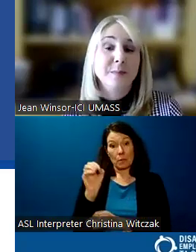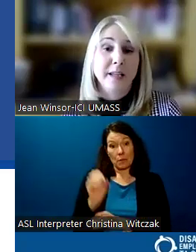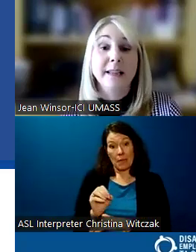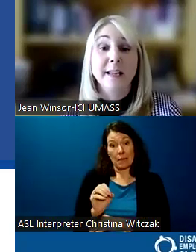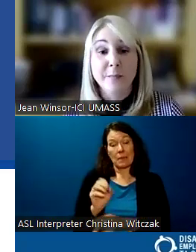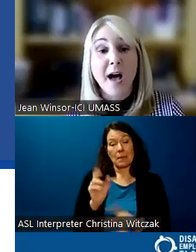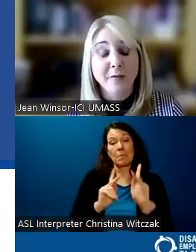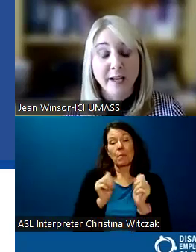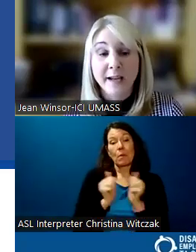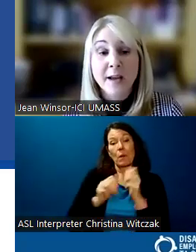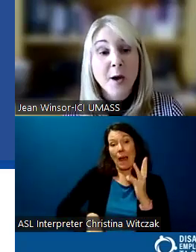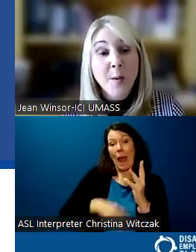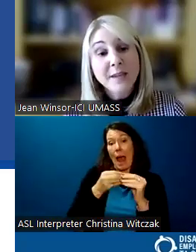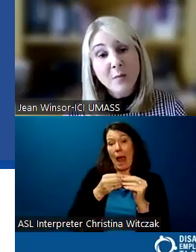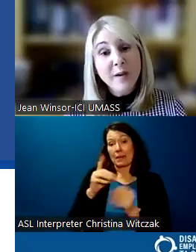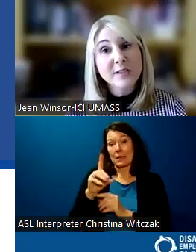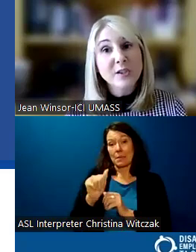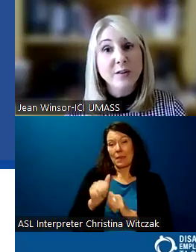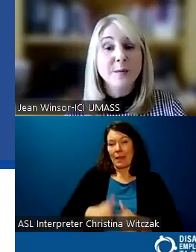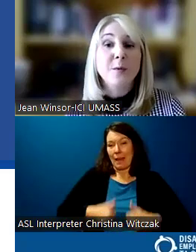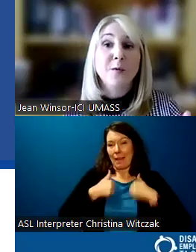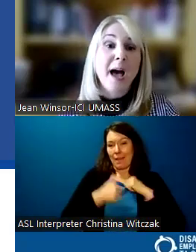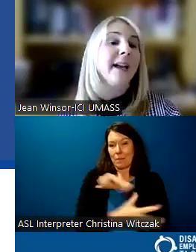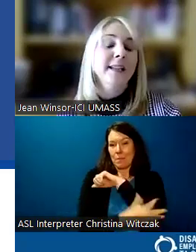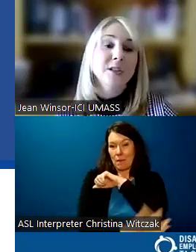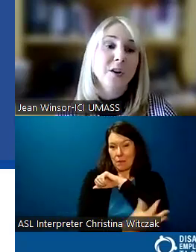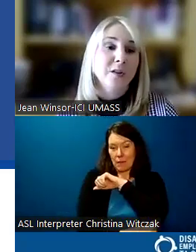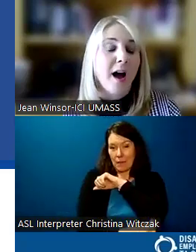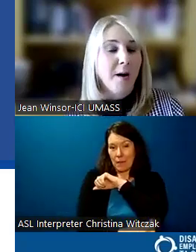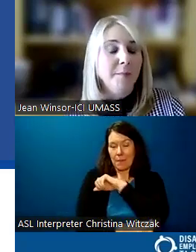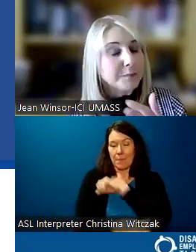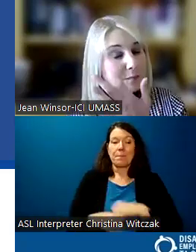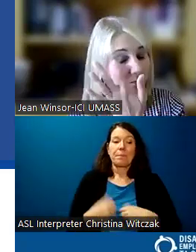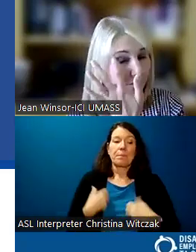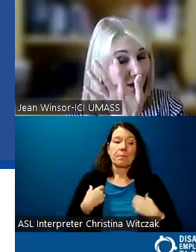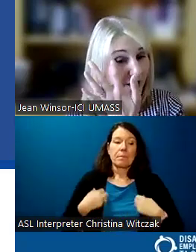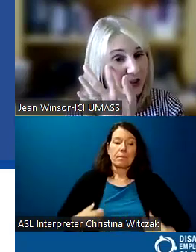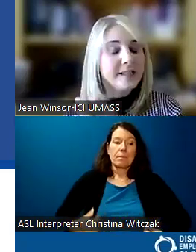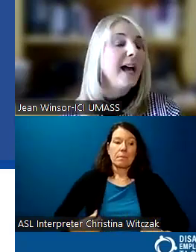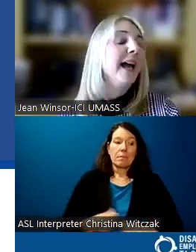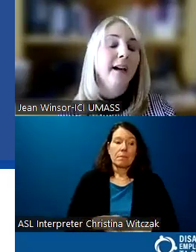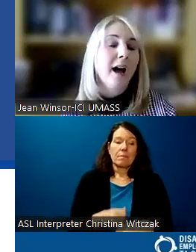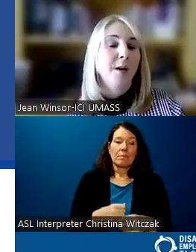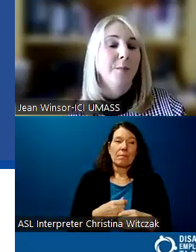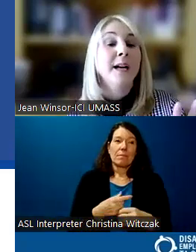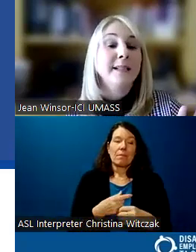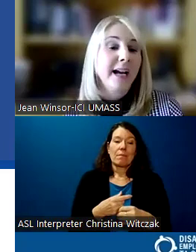a disability live in poverty. But then when we start to move back, and these are, I'll just